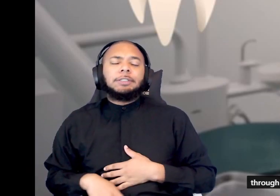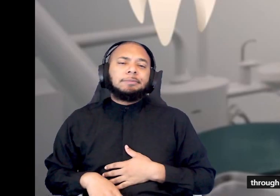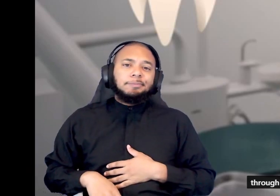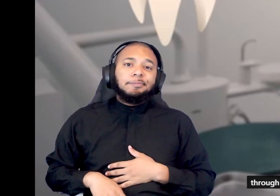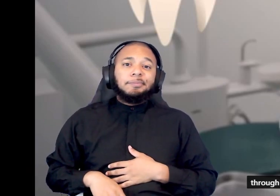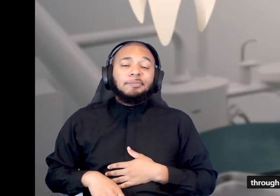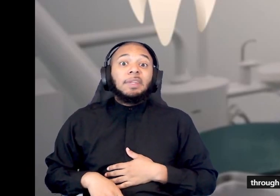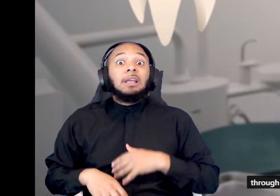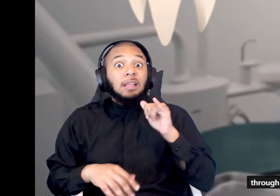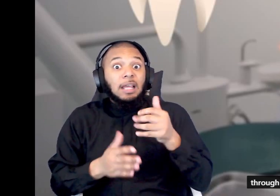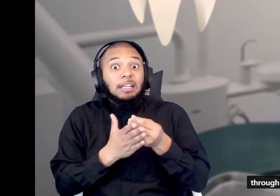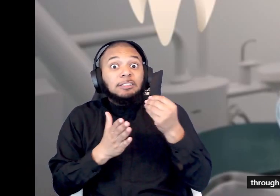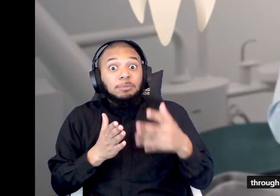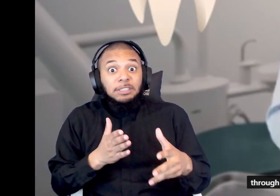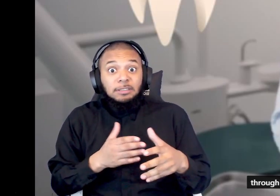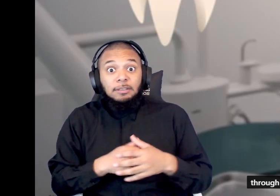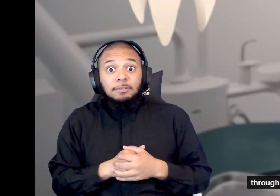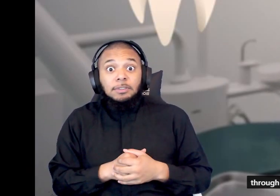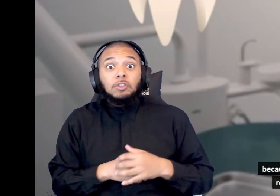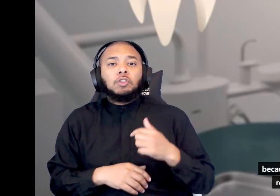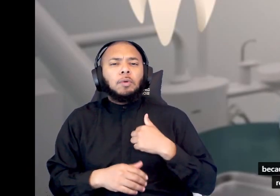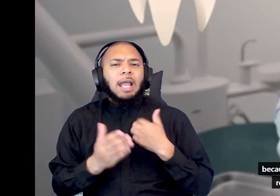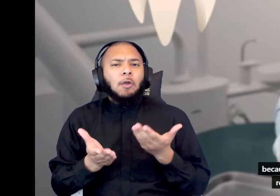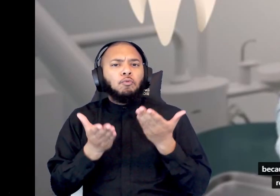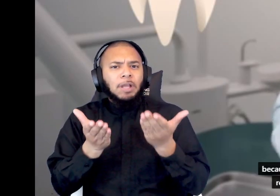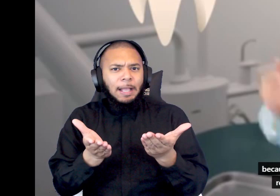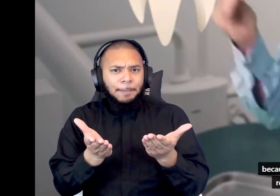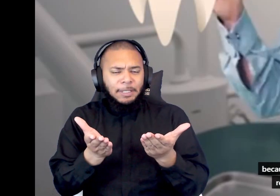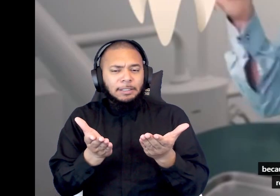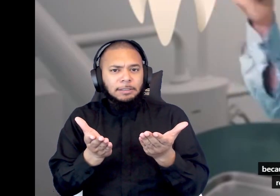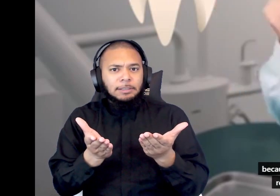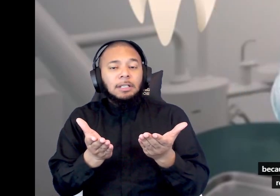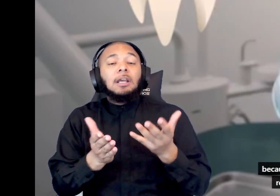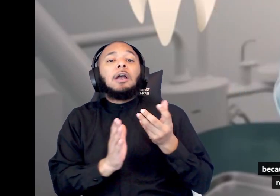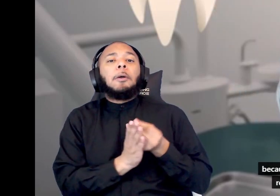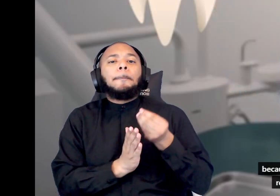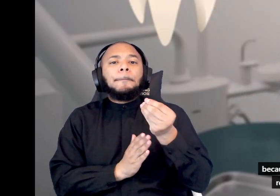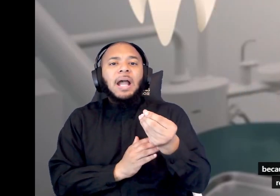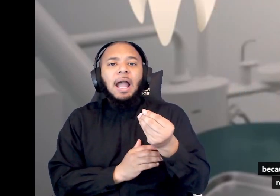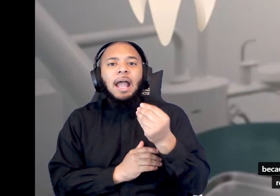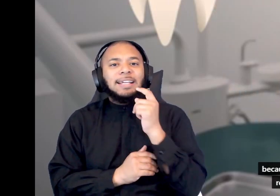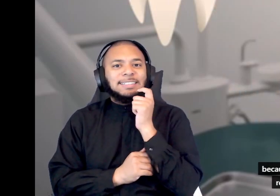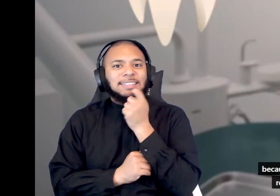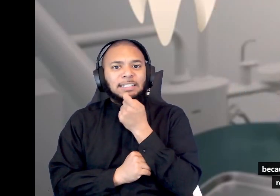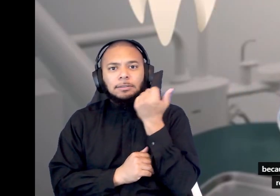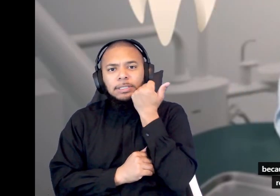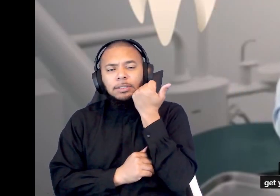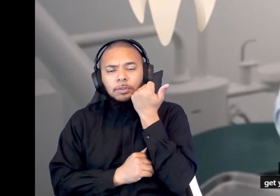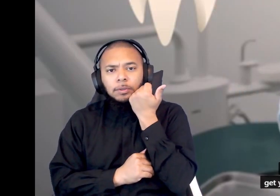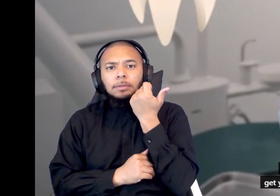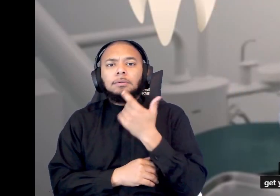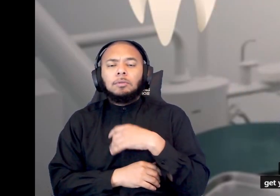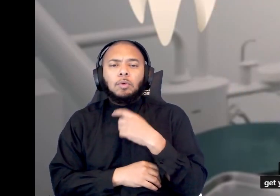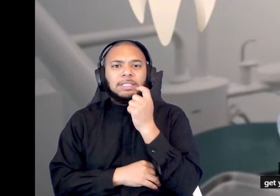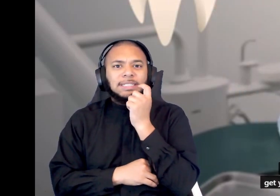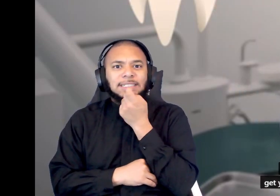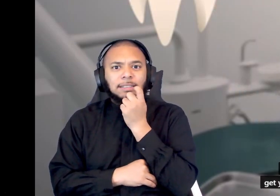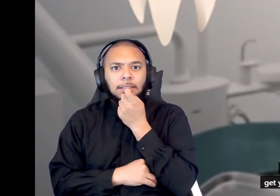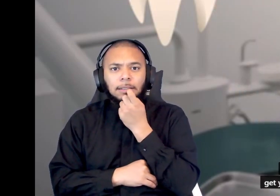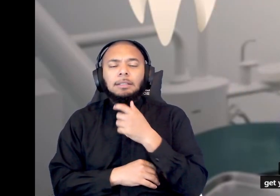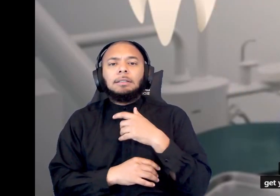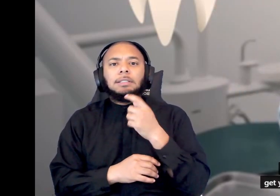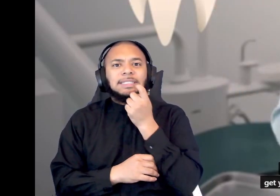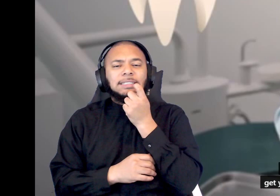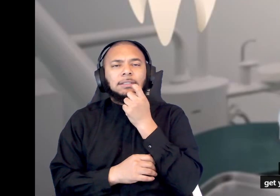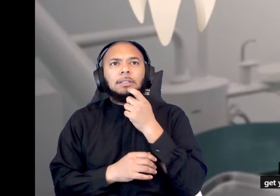your employer, getting dental insurance, because dental insurance can significantly reduce the amount of money you have to pay when